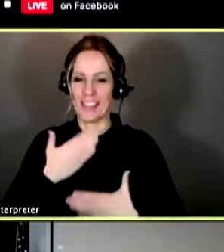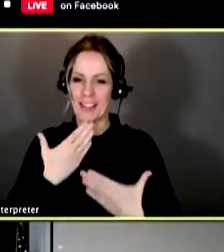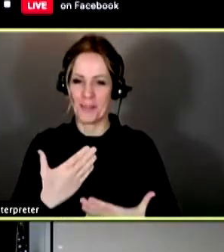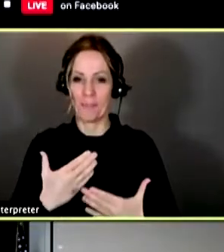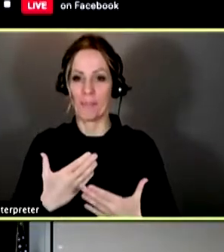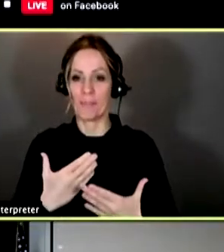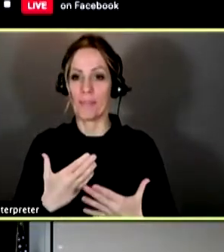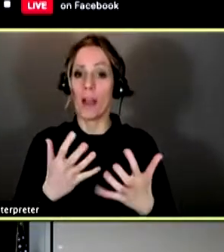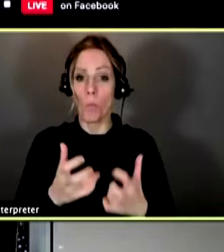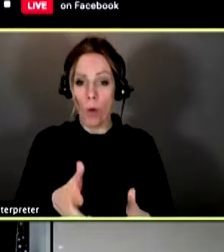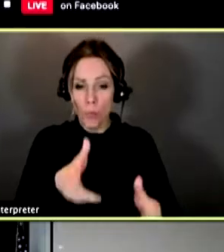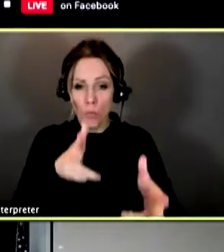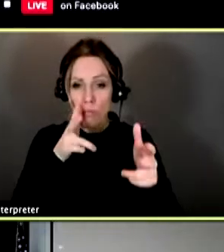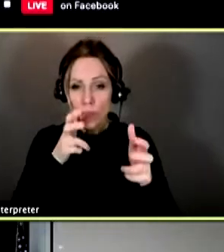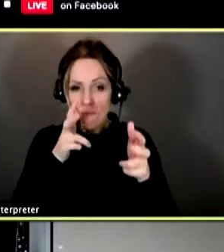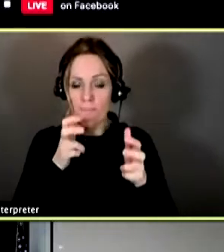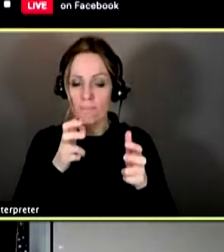I want to learn